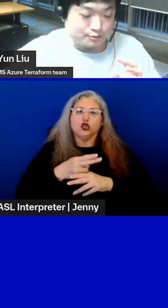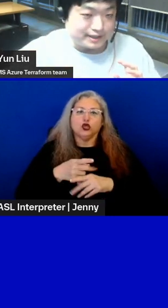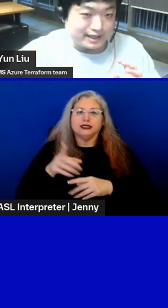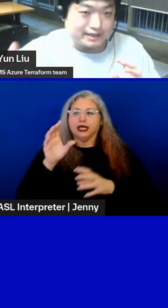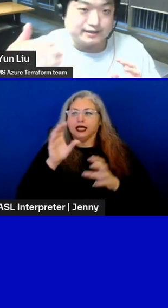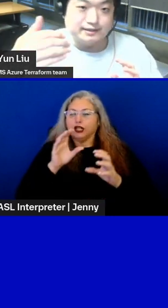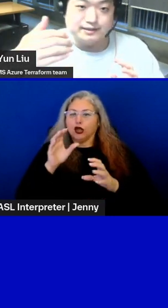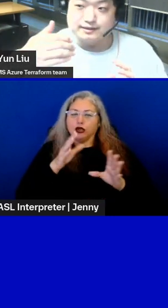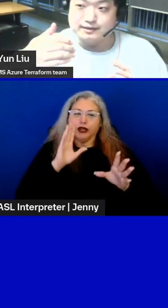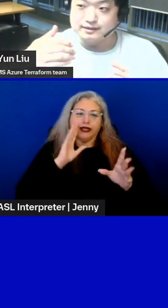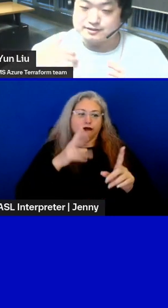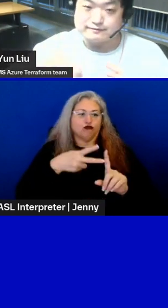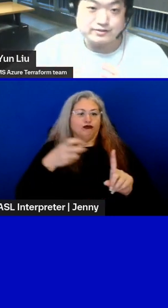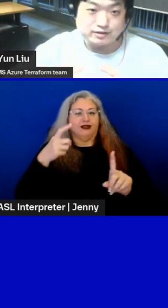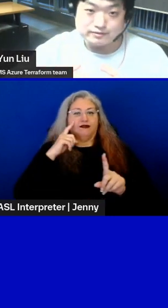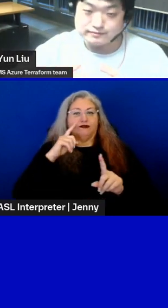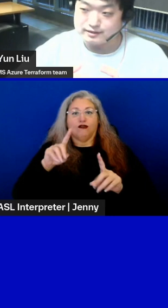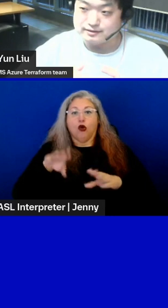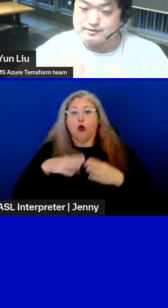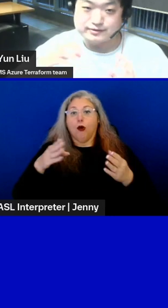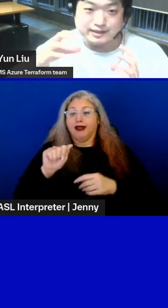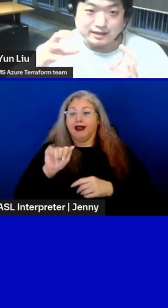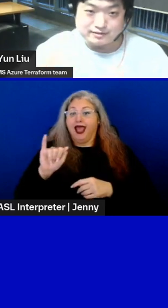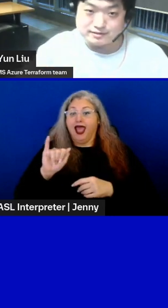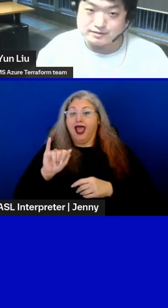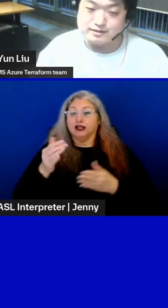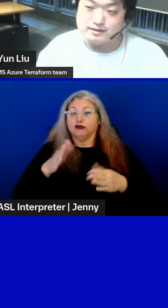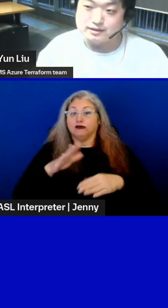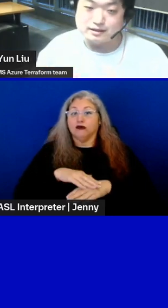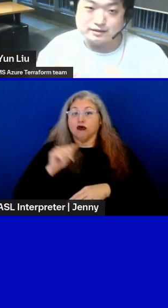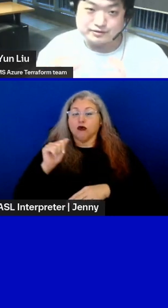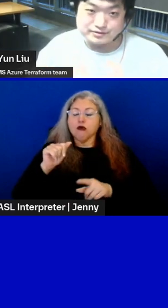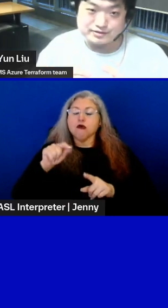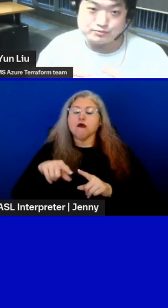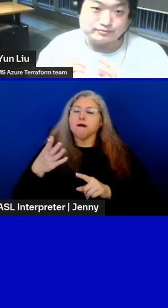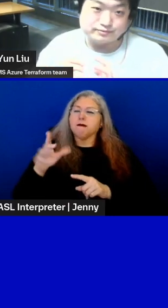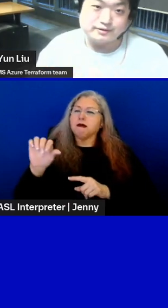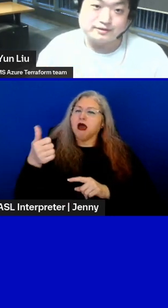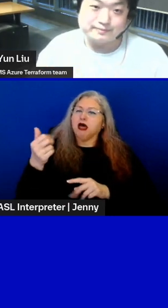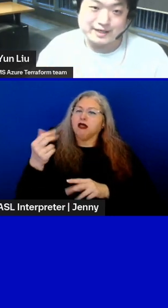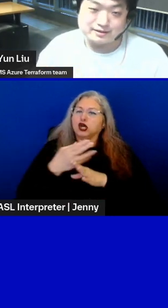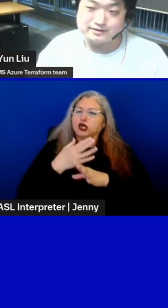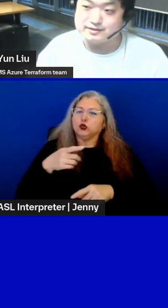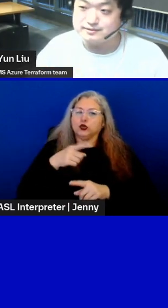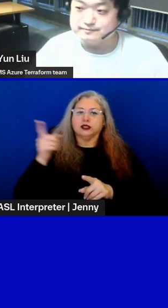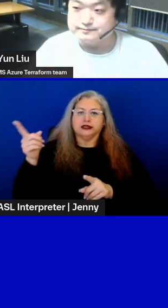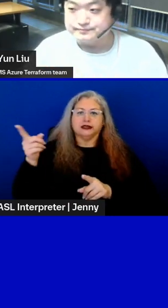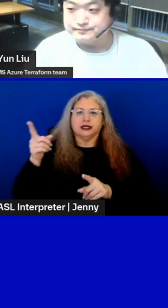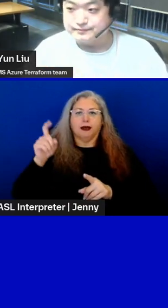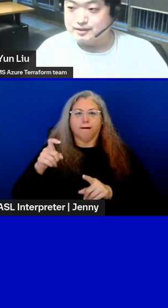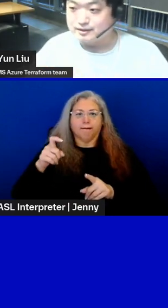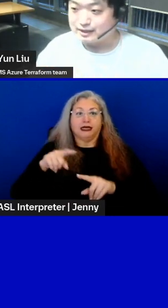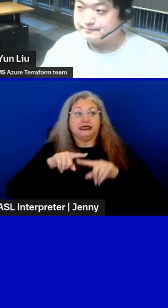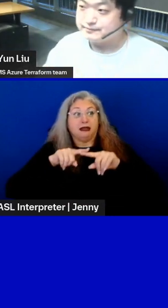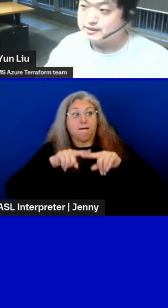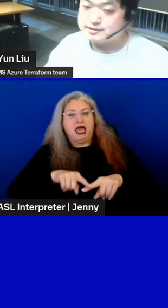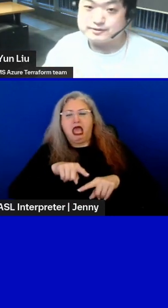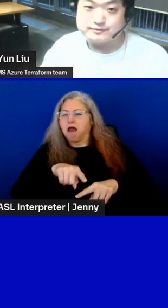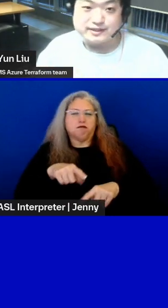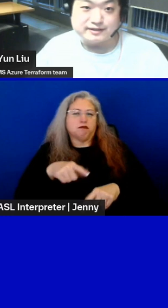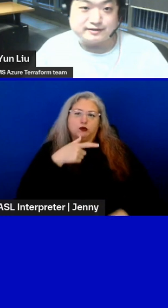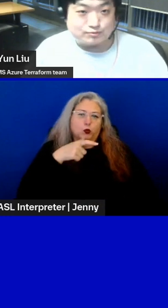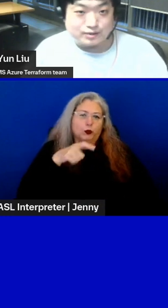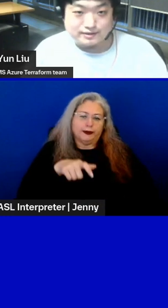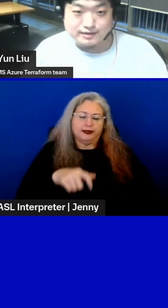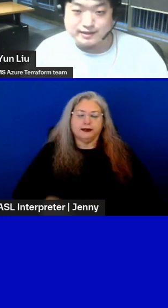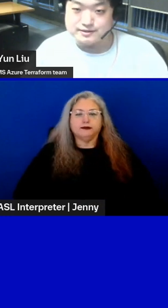an OpenAI service call, so the other users won't depend on this. Okay,